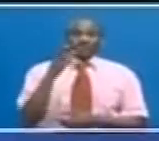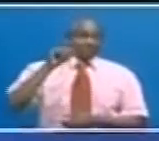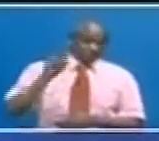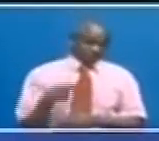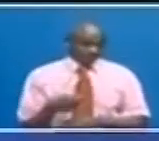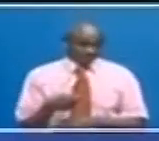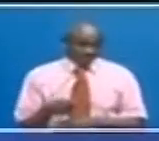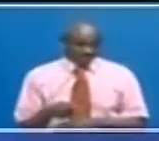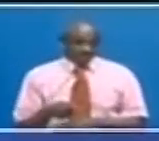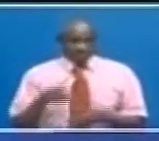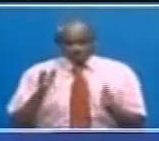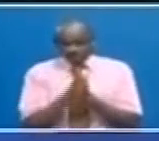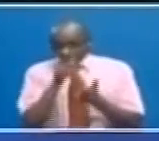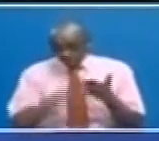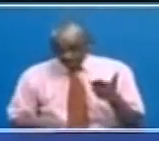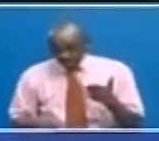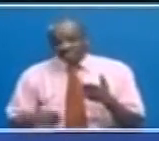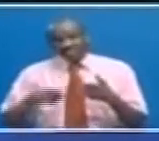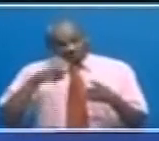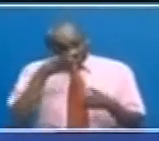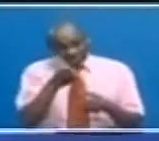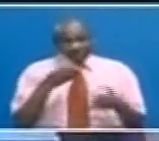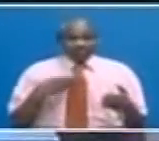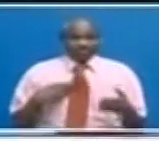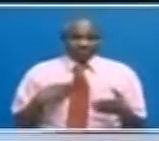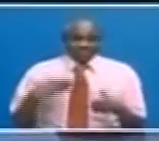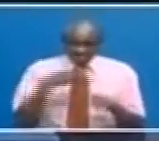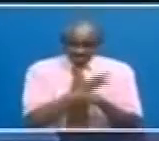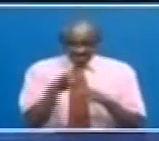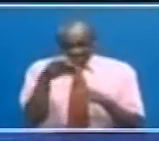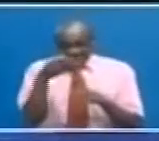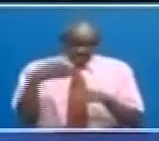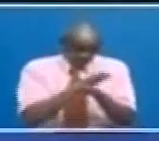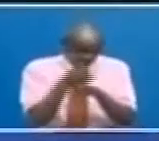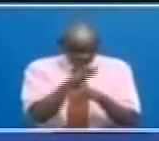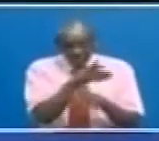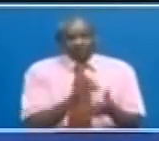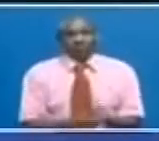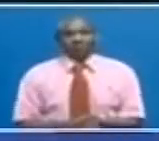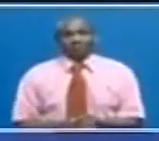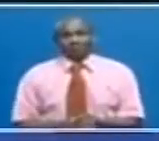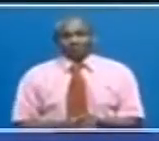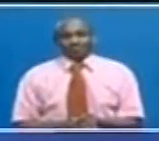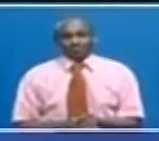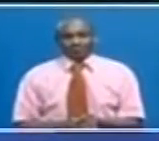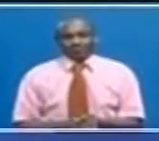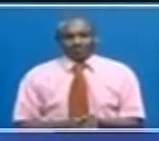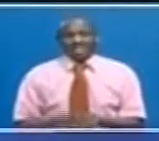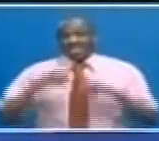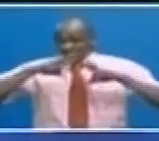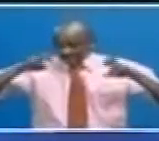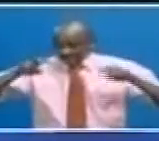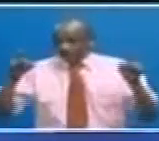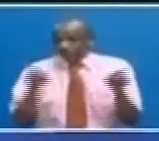695,400,000 in respect of committed disputed transactions. The